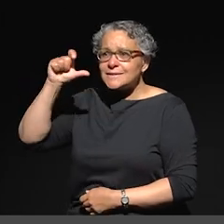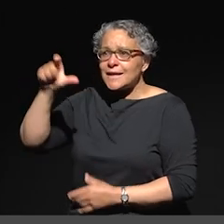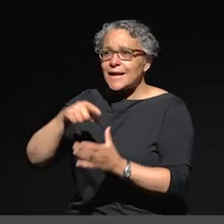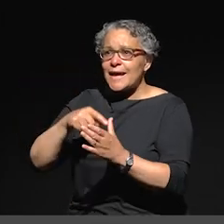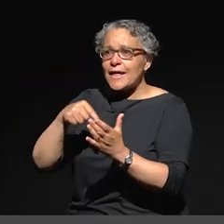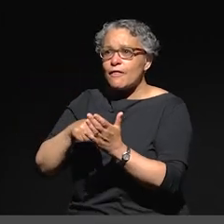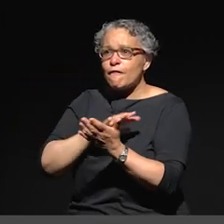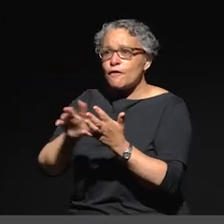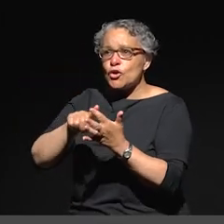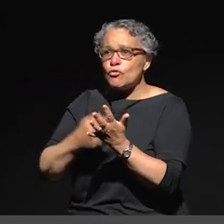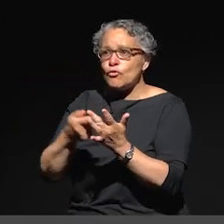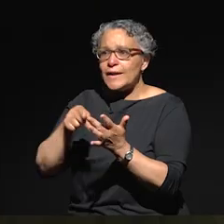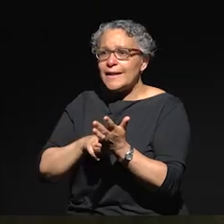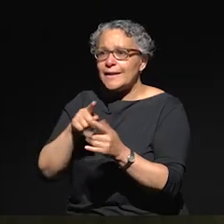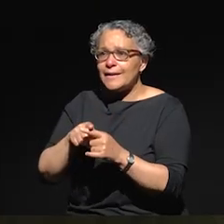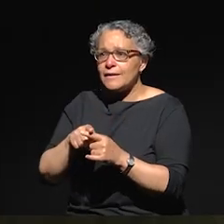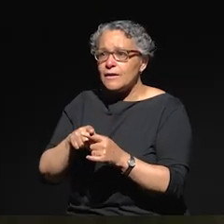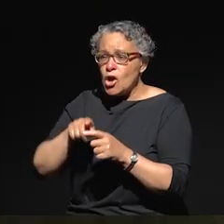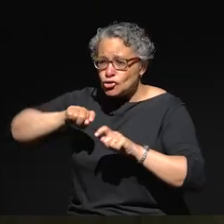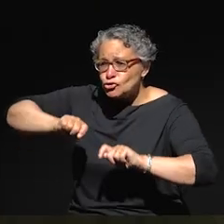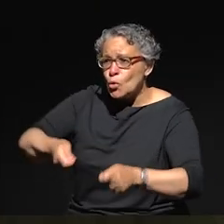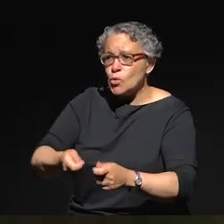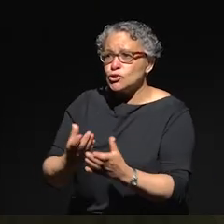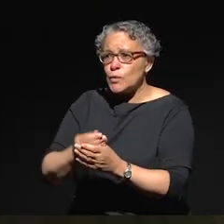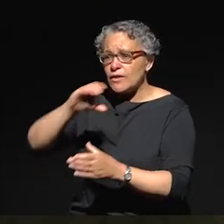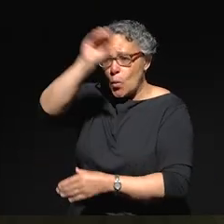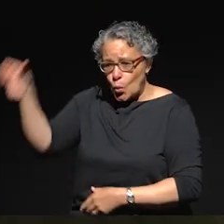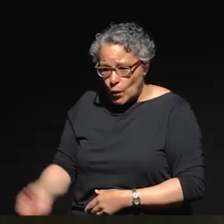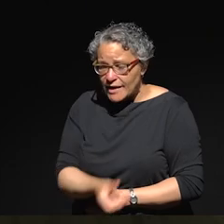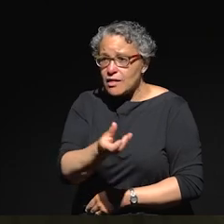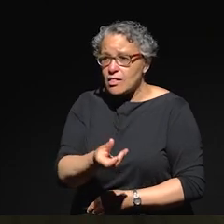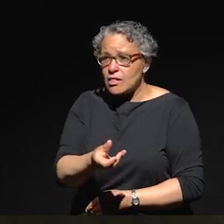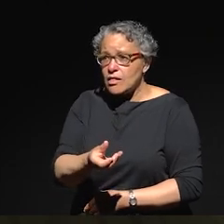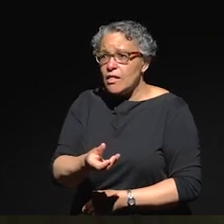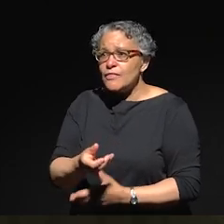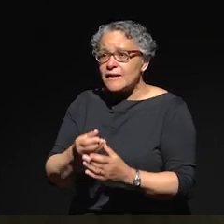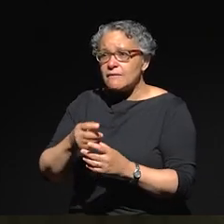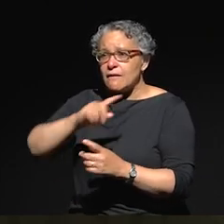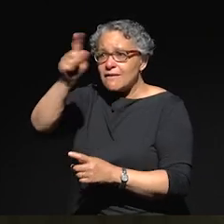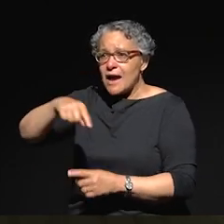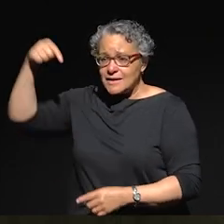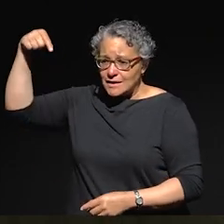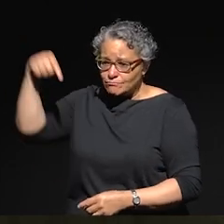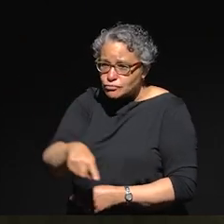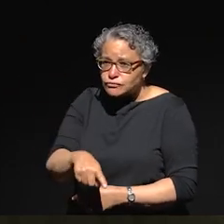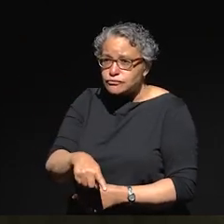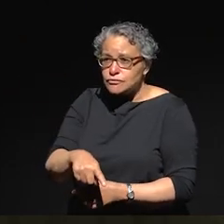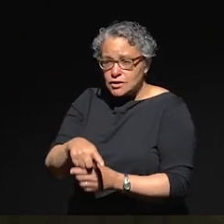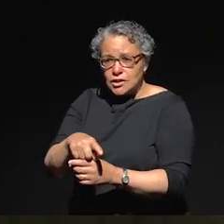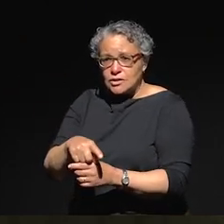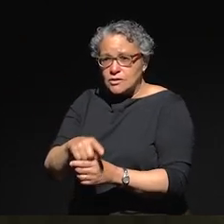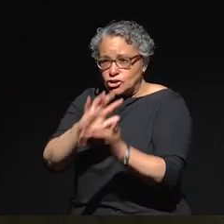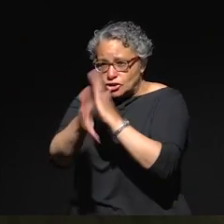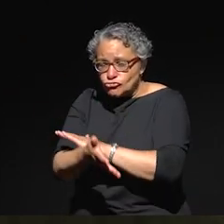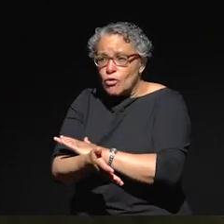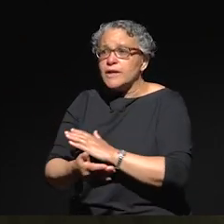martyr who was tortured on a wheel, which was then destroyed by God with a lightning bolt because of her conversion to Christianity,